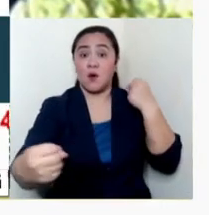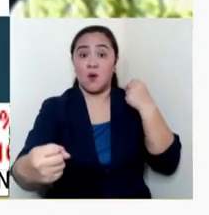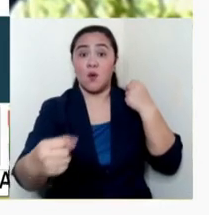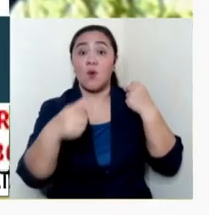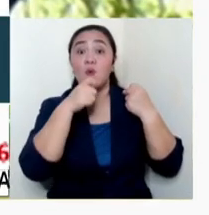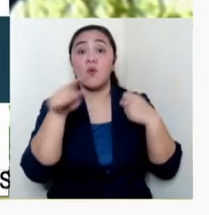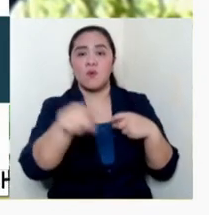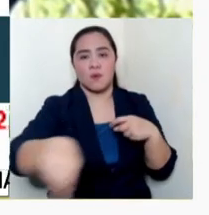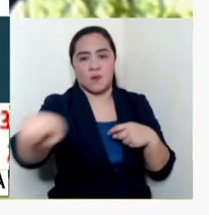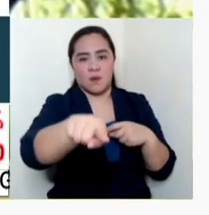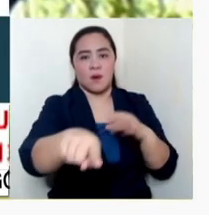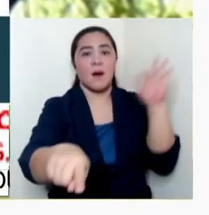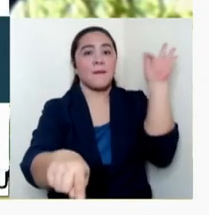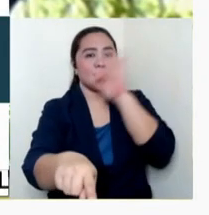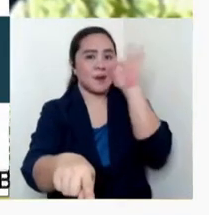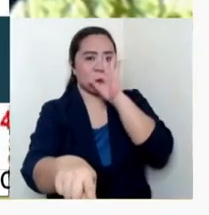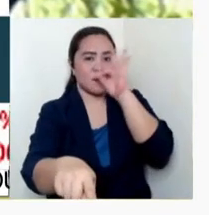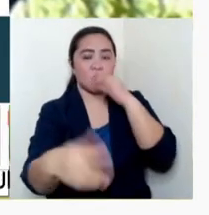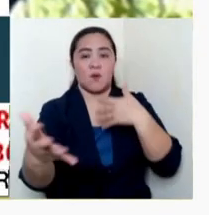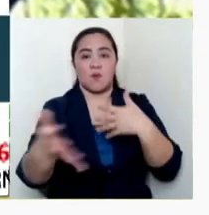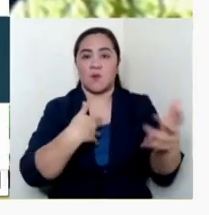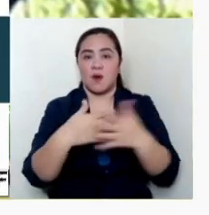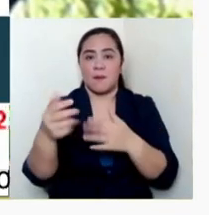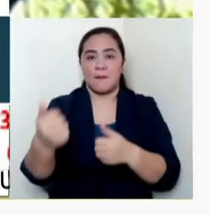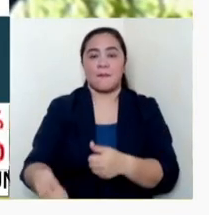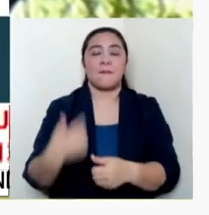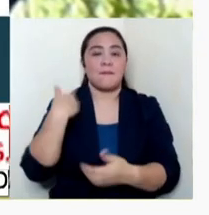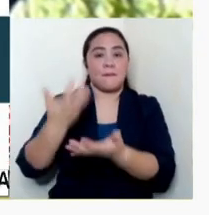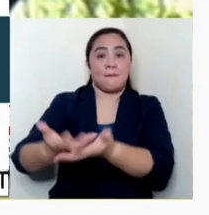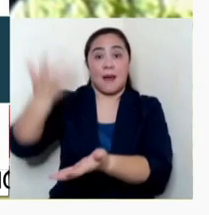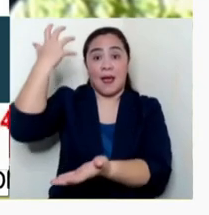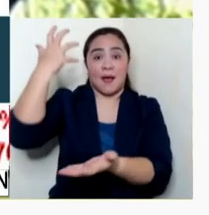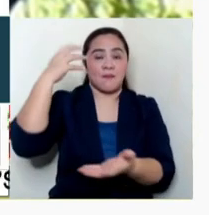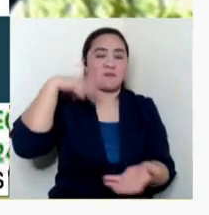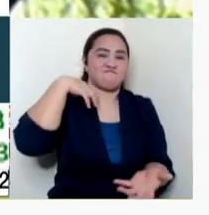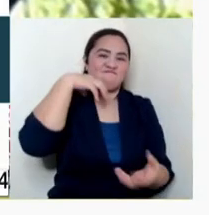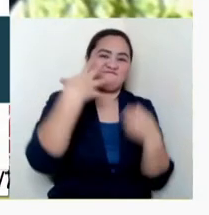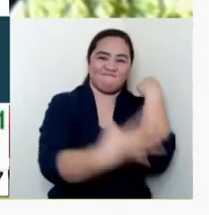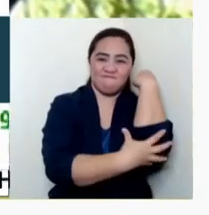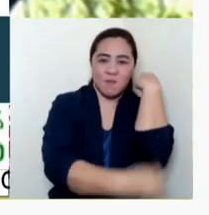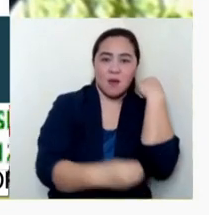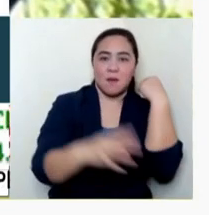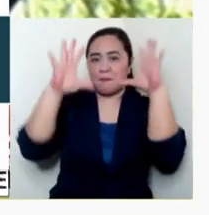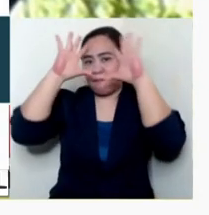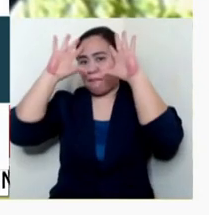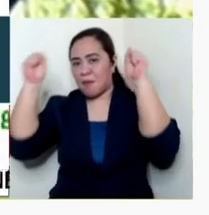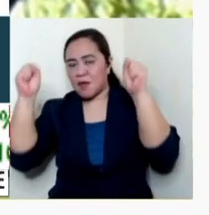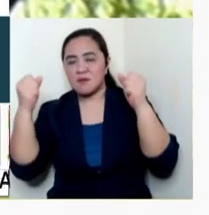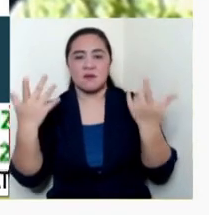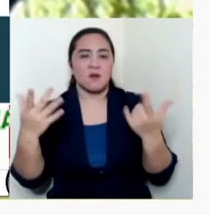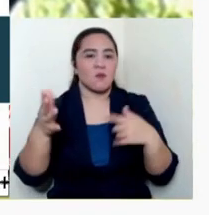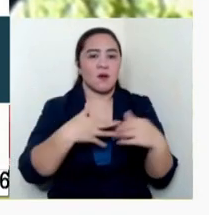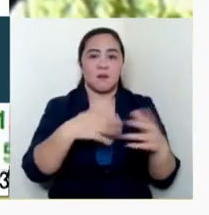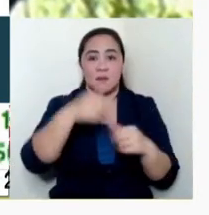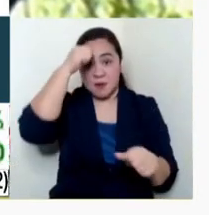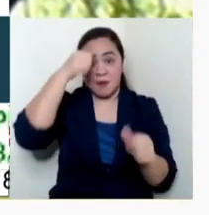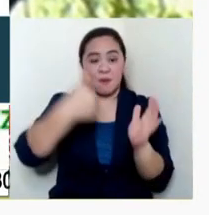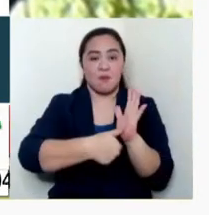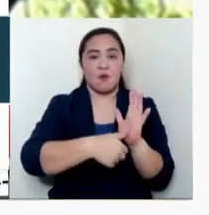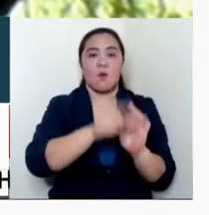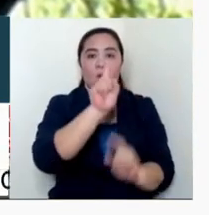kanila. Dahil mayaman man o mahirap, presidential candidate man o hindi, pangulo man o hindi, tigitigisang bote lang tayo pagdating ng